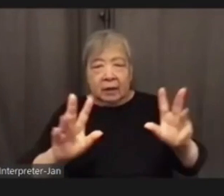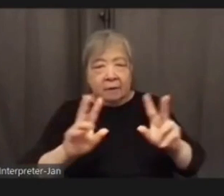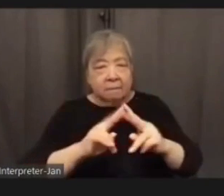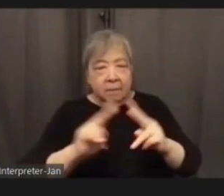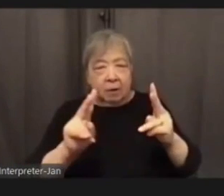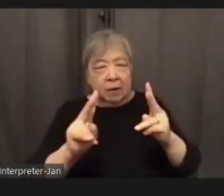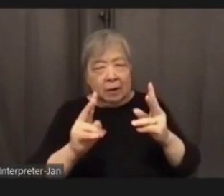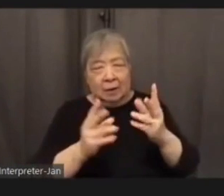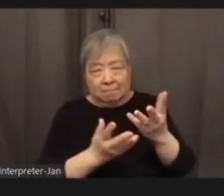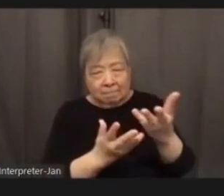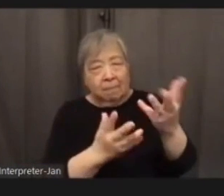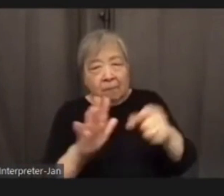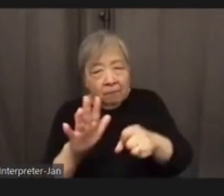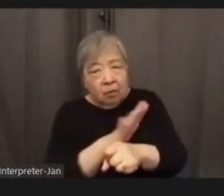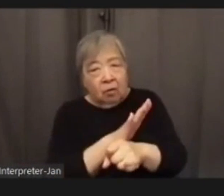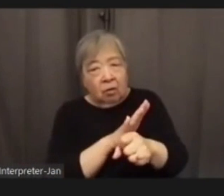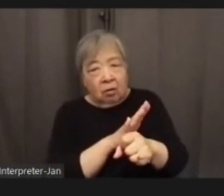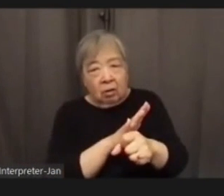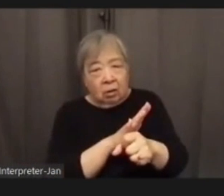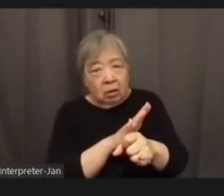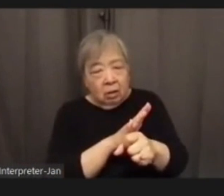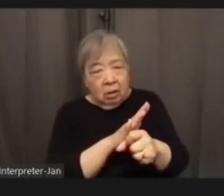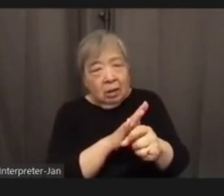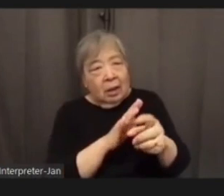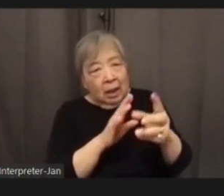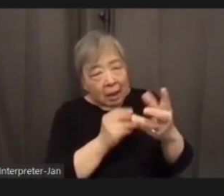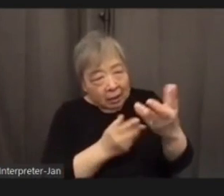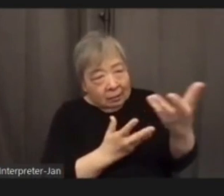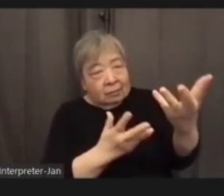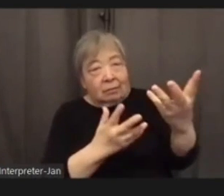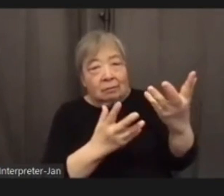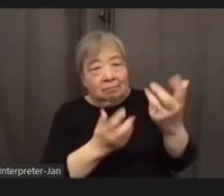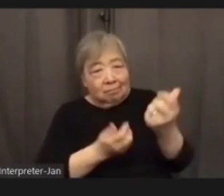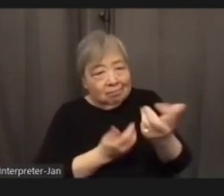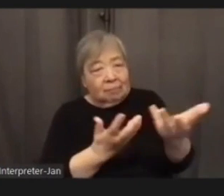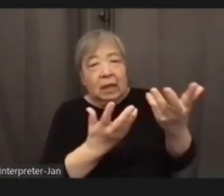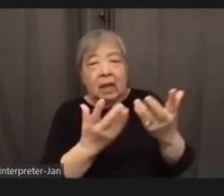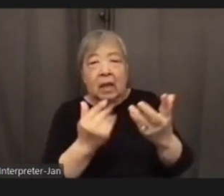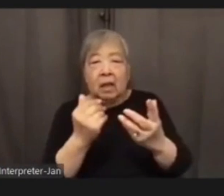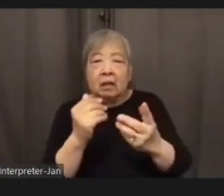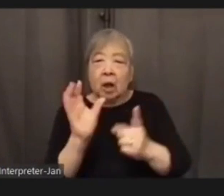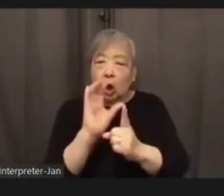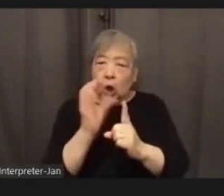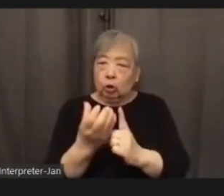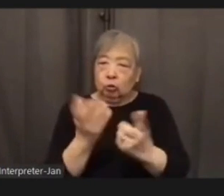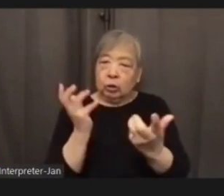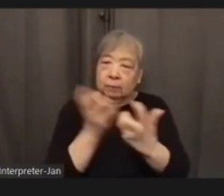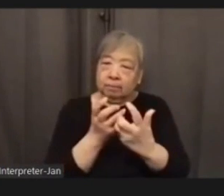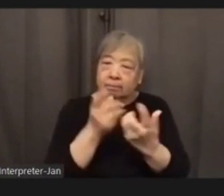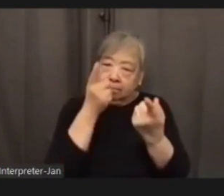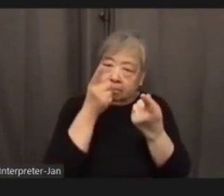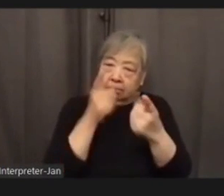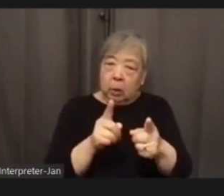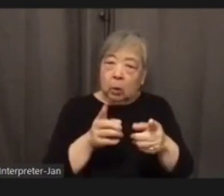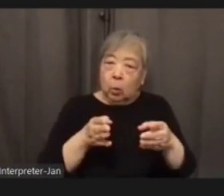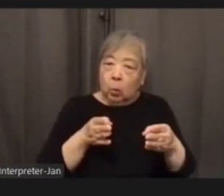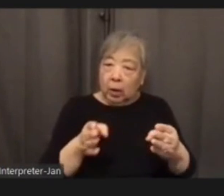uncompromising and cultural way. Yes.